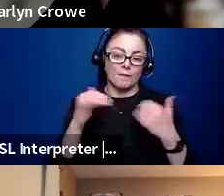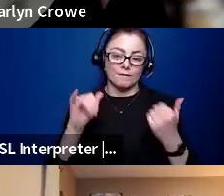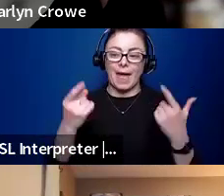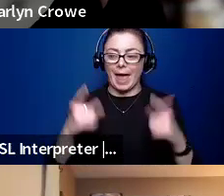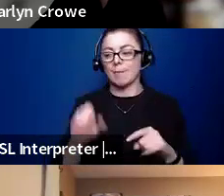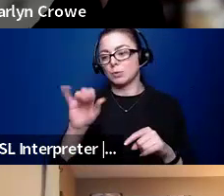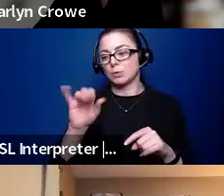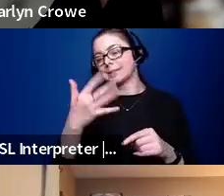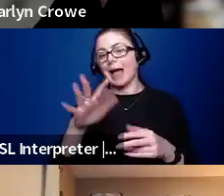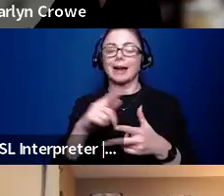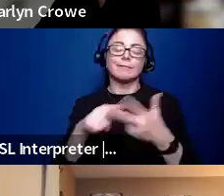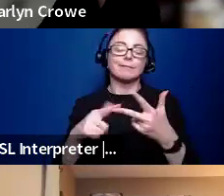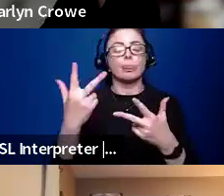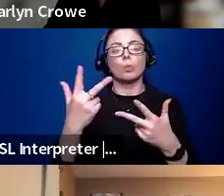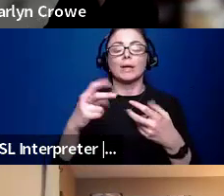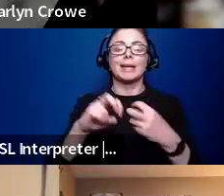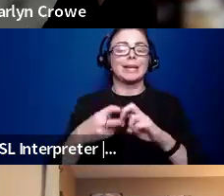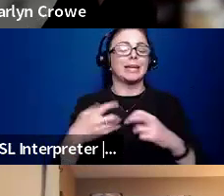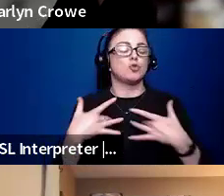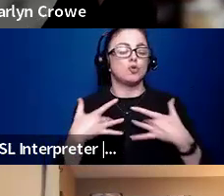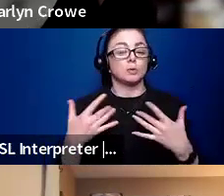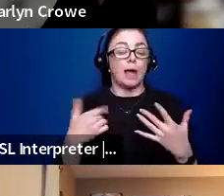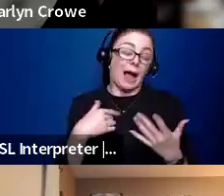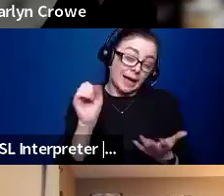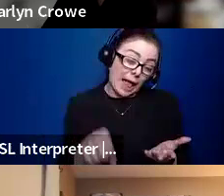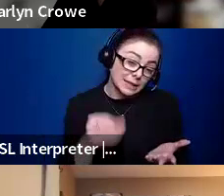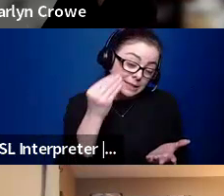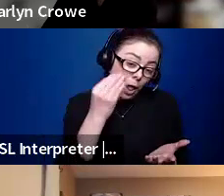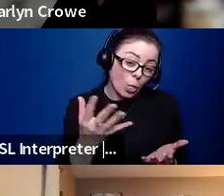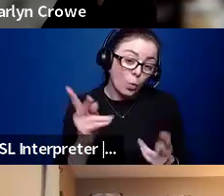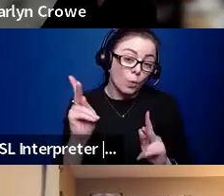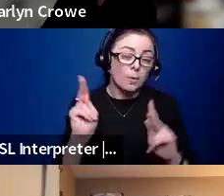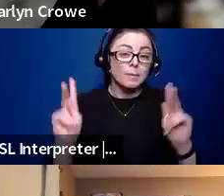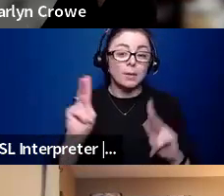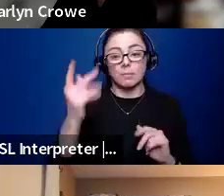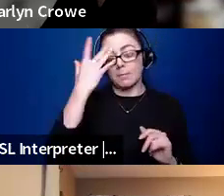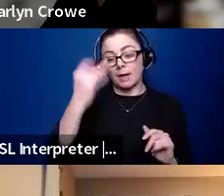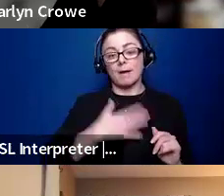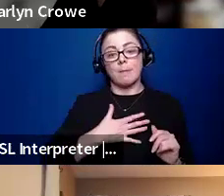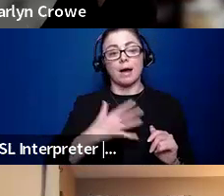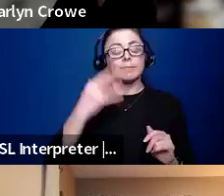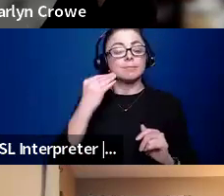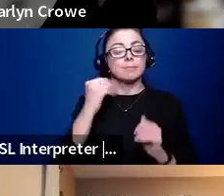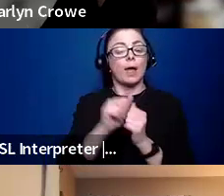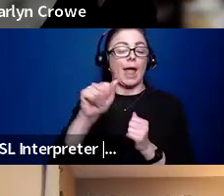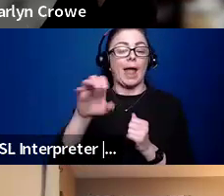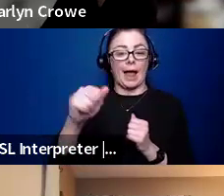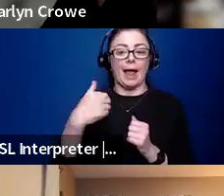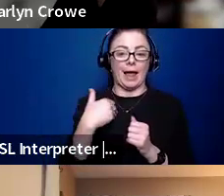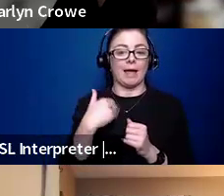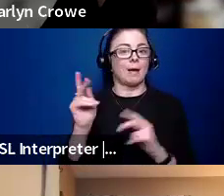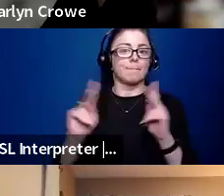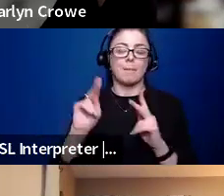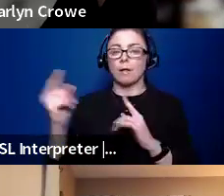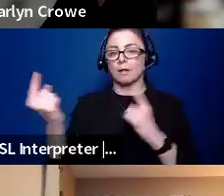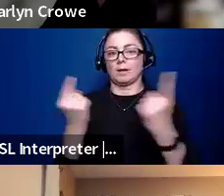issues. What I can tell you is people, and I because of my background with the AEAs, I have people stopping by my desk all